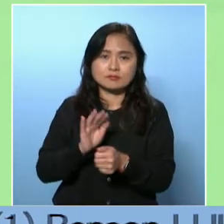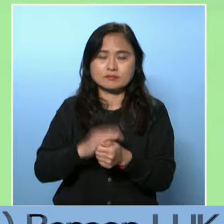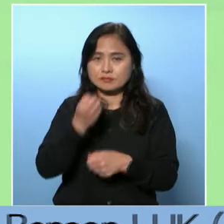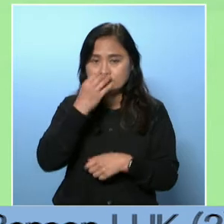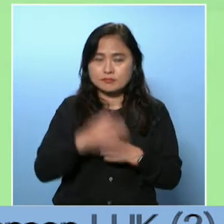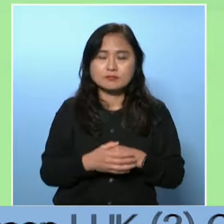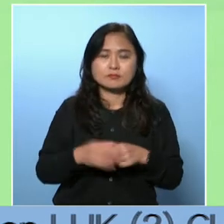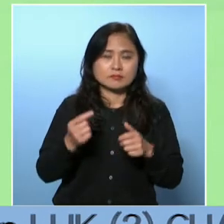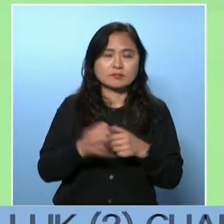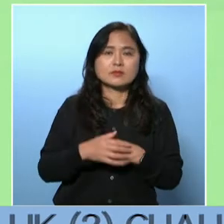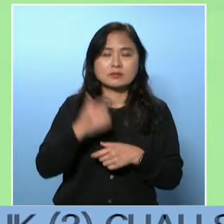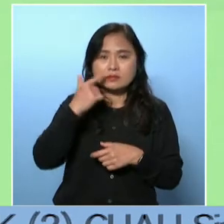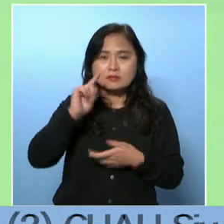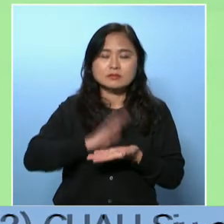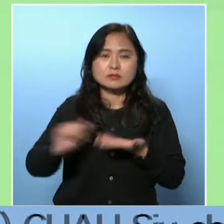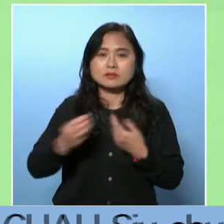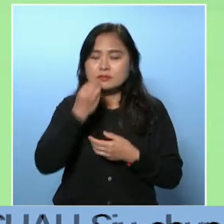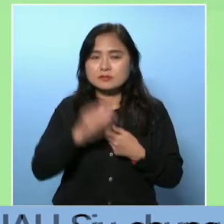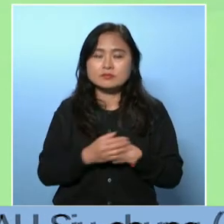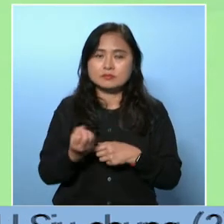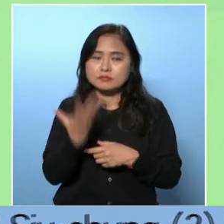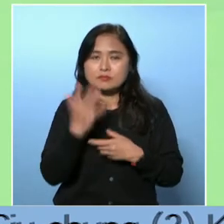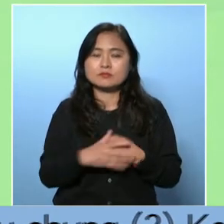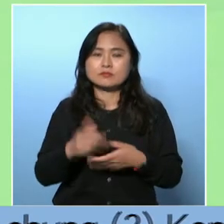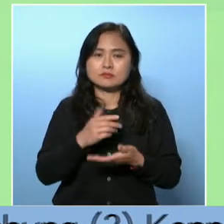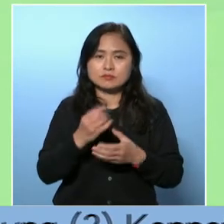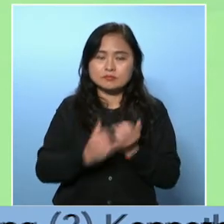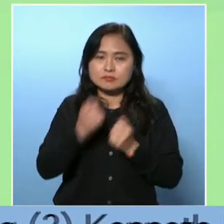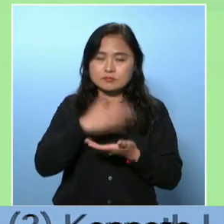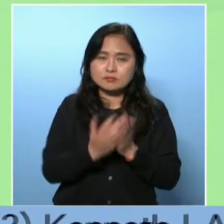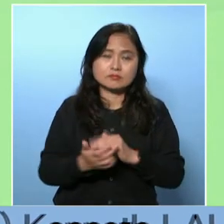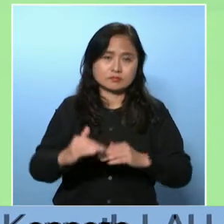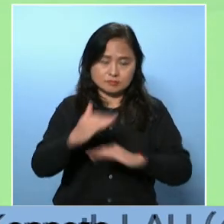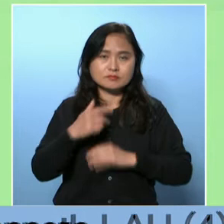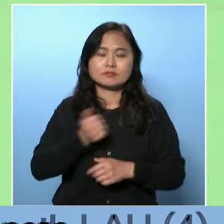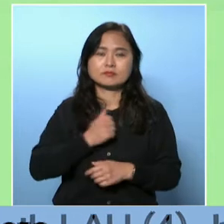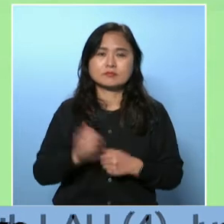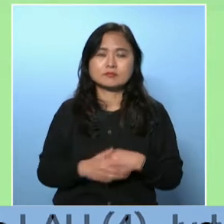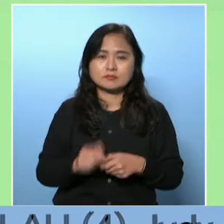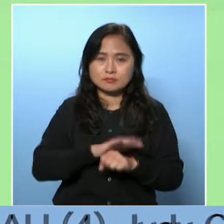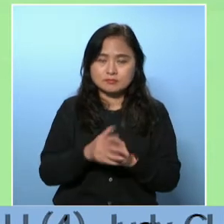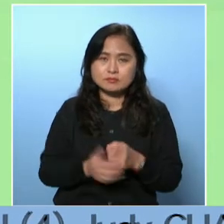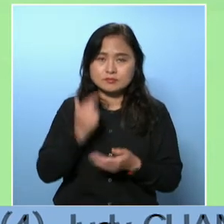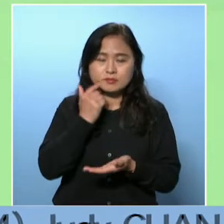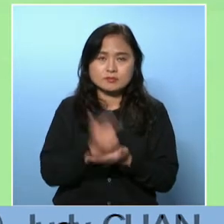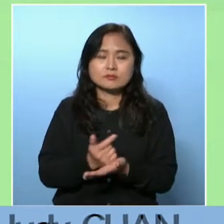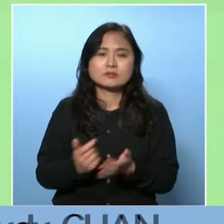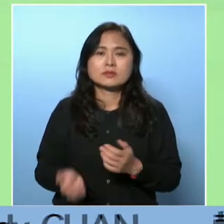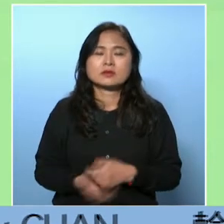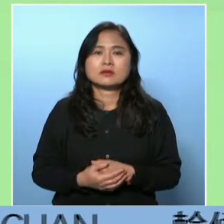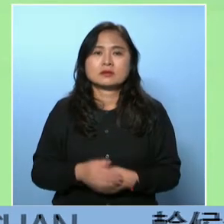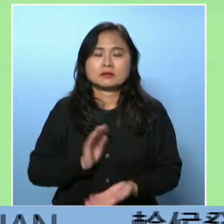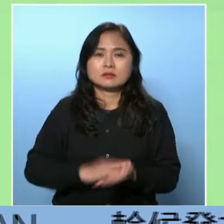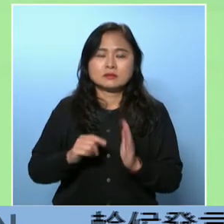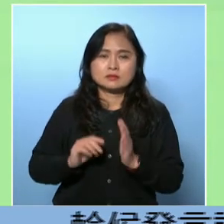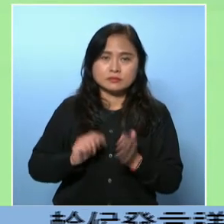etc. The government will ensure that there will be stable supply of fresh food, vegetables, and daily necessities to